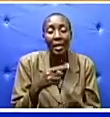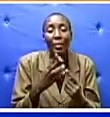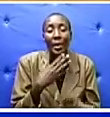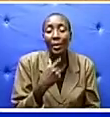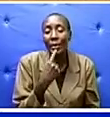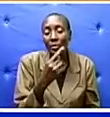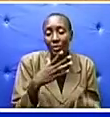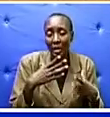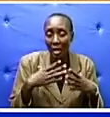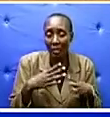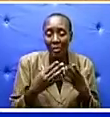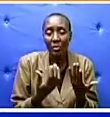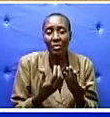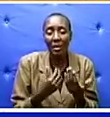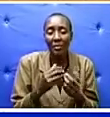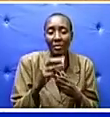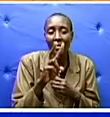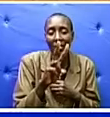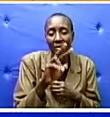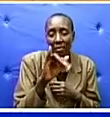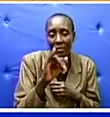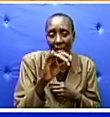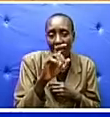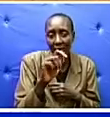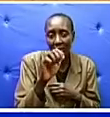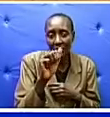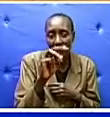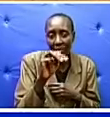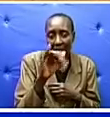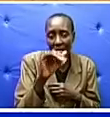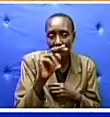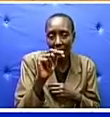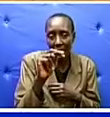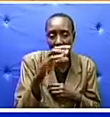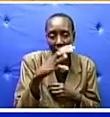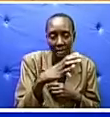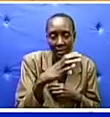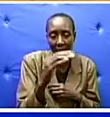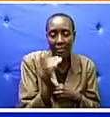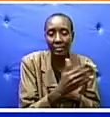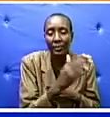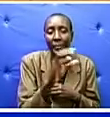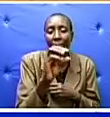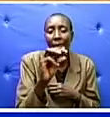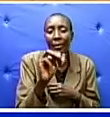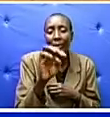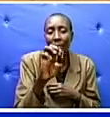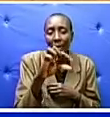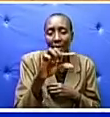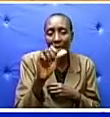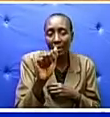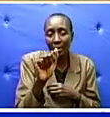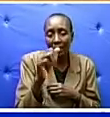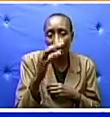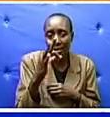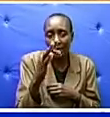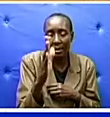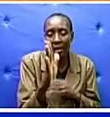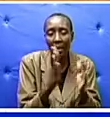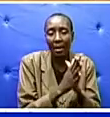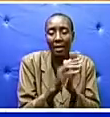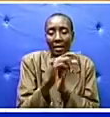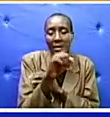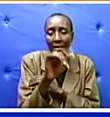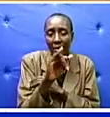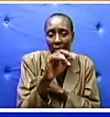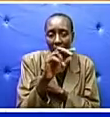people, do vitamin C, omega-3 tablets, zinc, try and boost your immune system as much as possible,